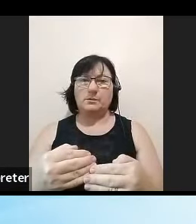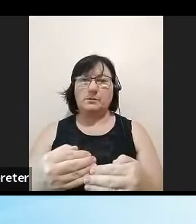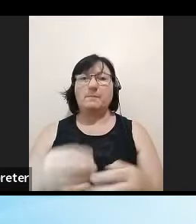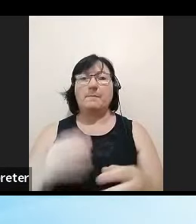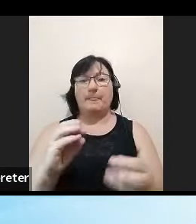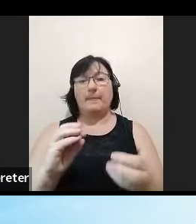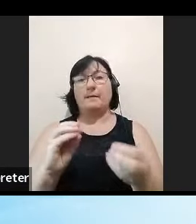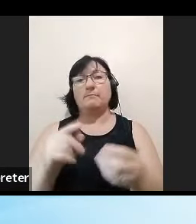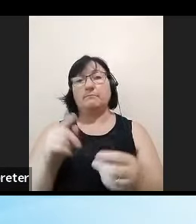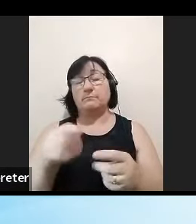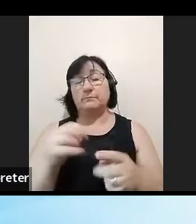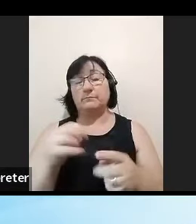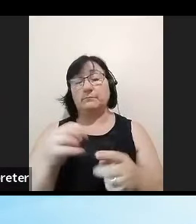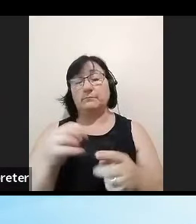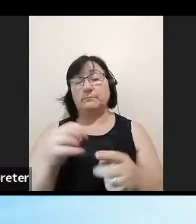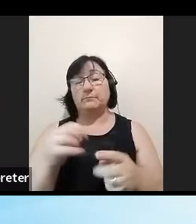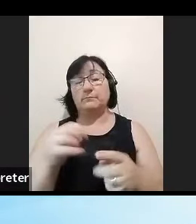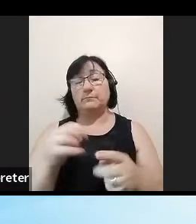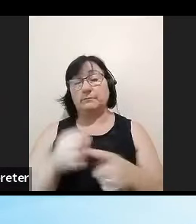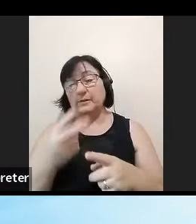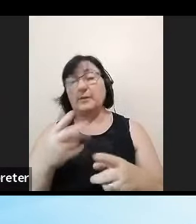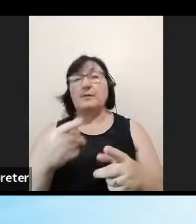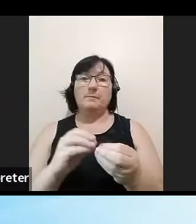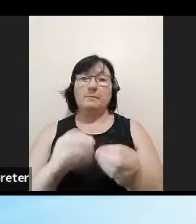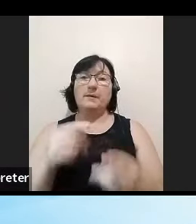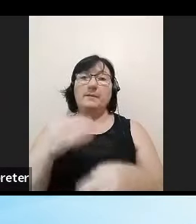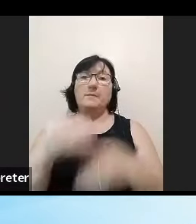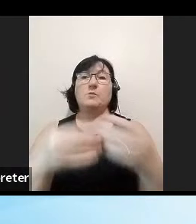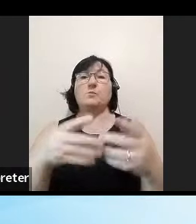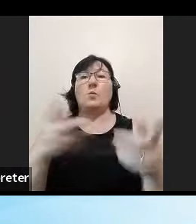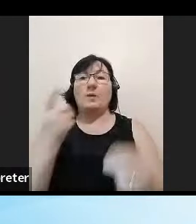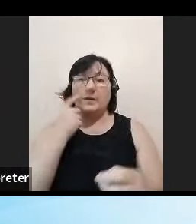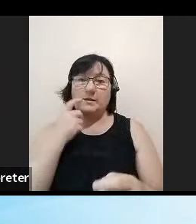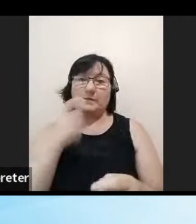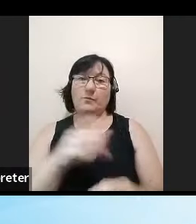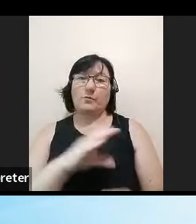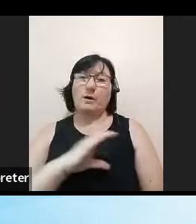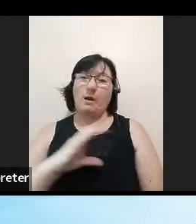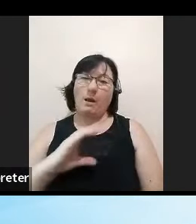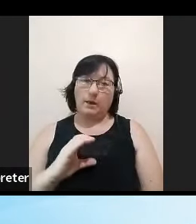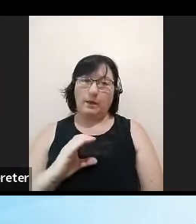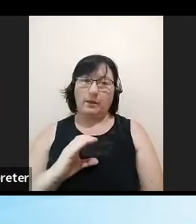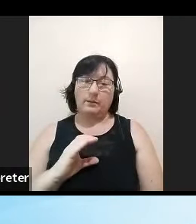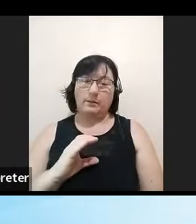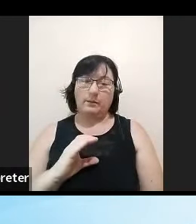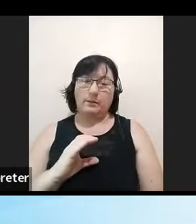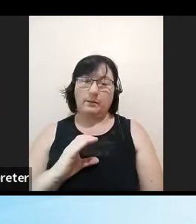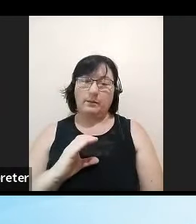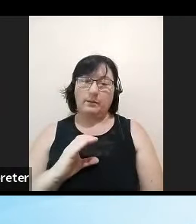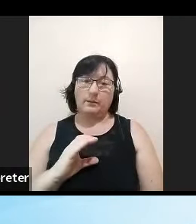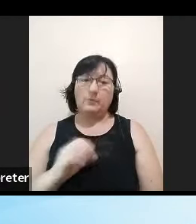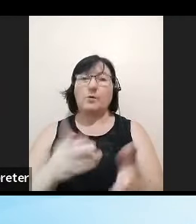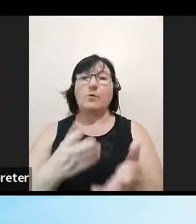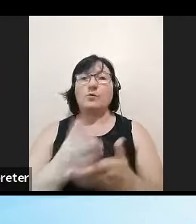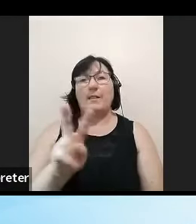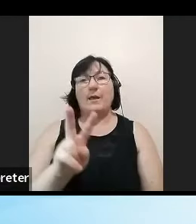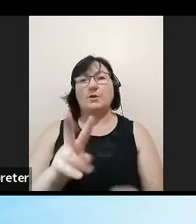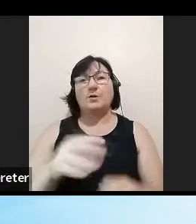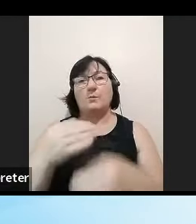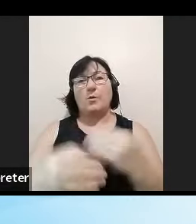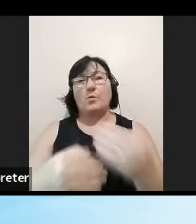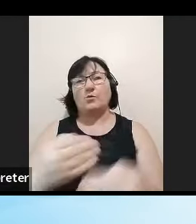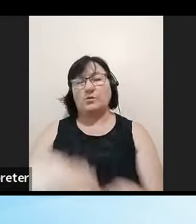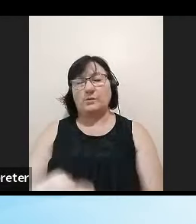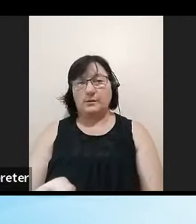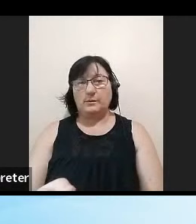the client to go through the validation process. And subsequently to that, then when